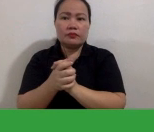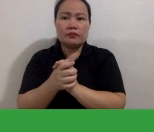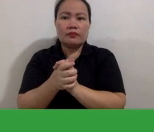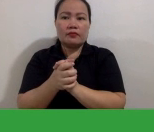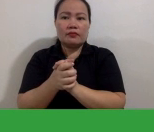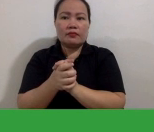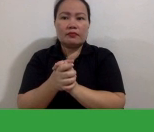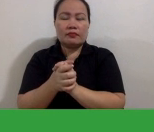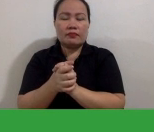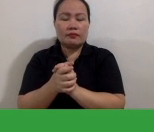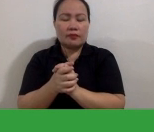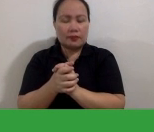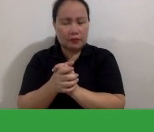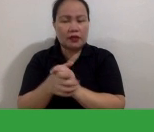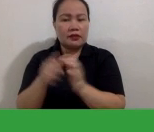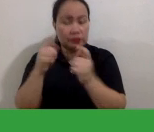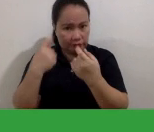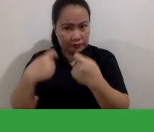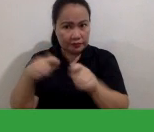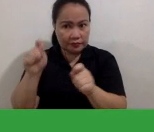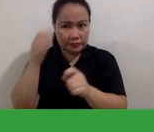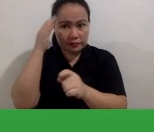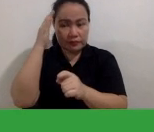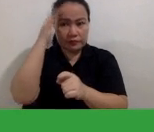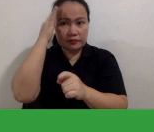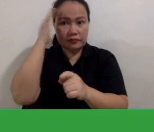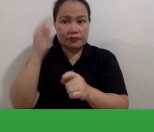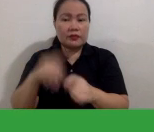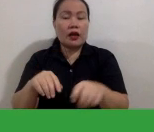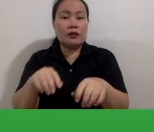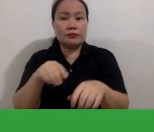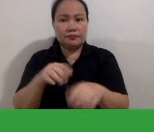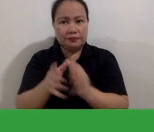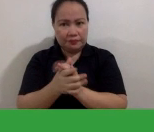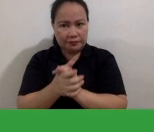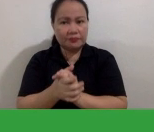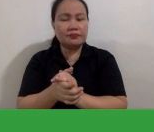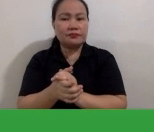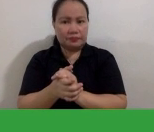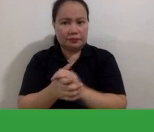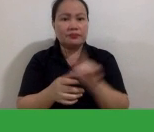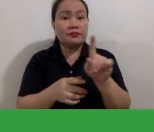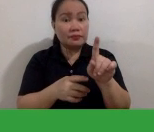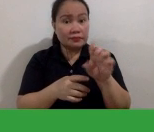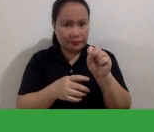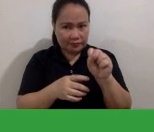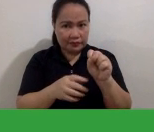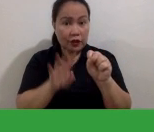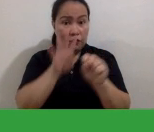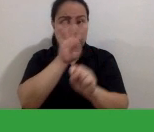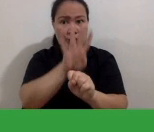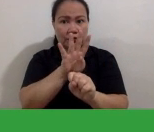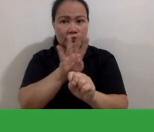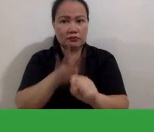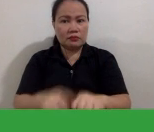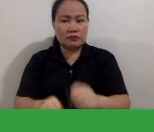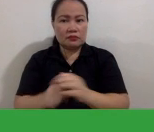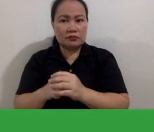ones, tens, hundred, thousands doon sa ating whole numbers. So, ang ones natin ay 4. Ito po lagi ang ones